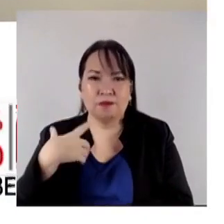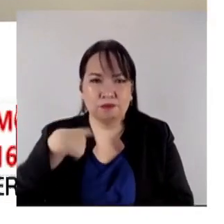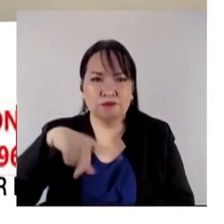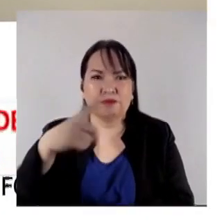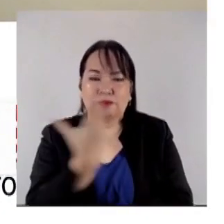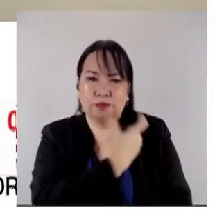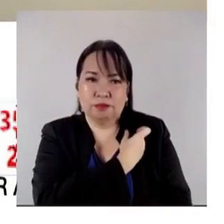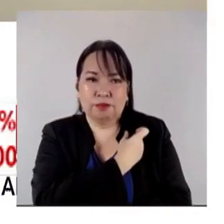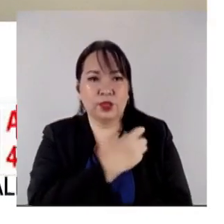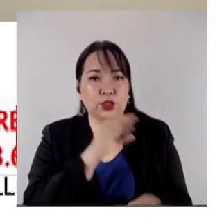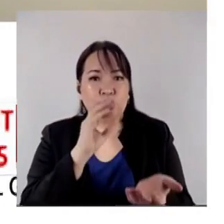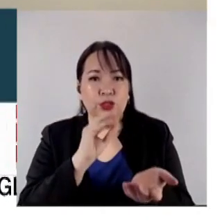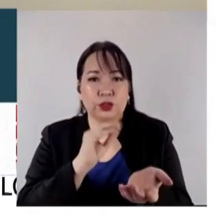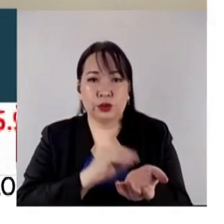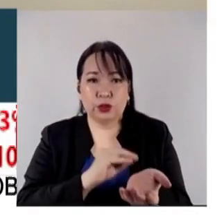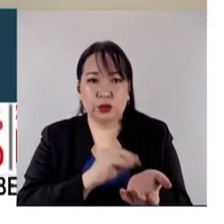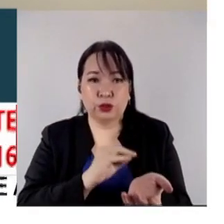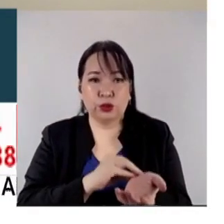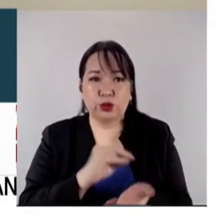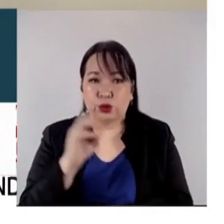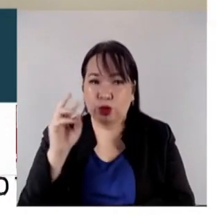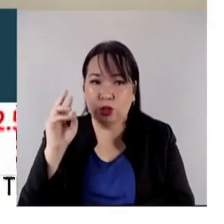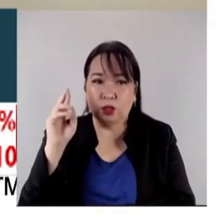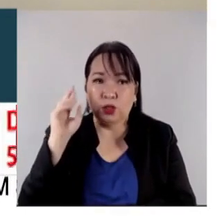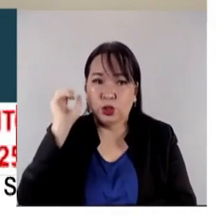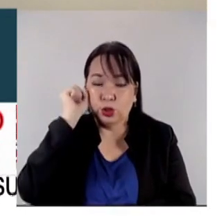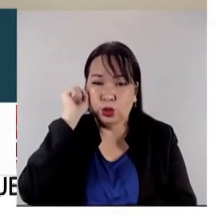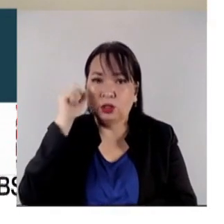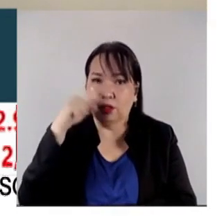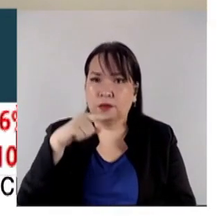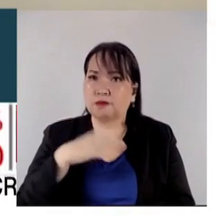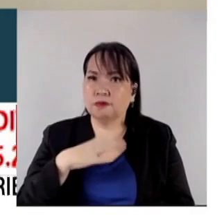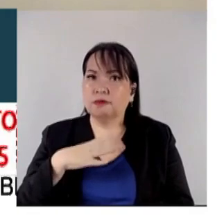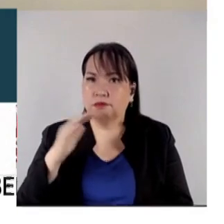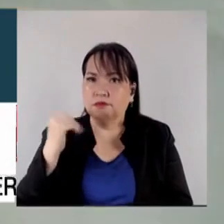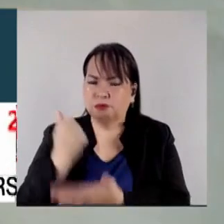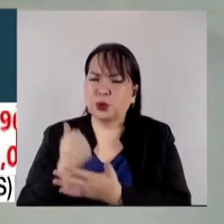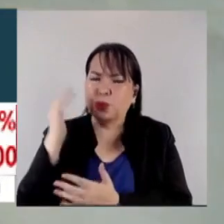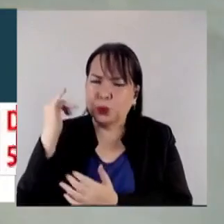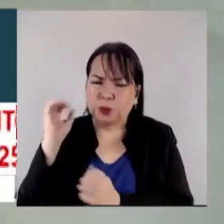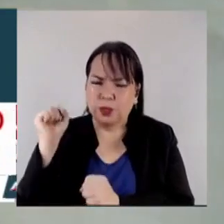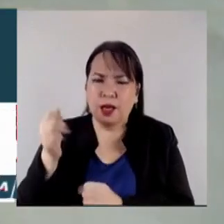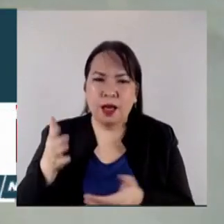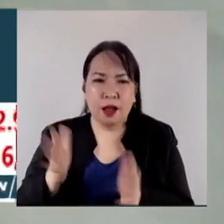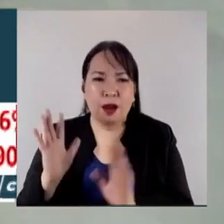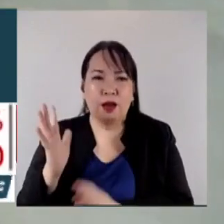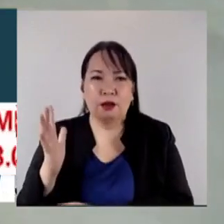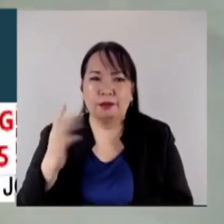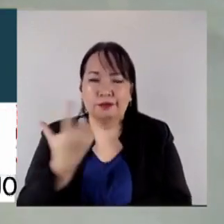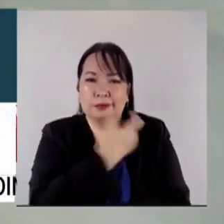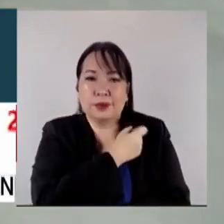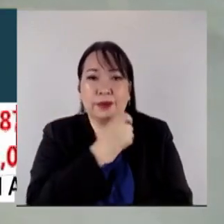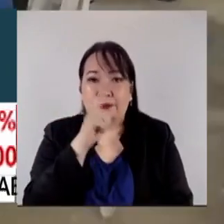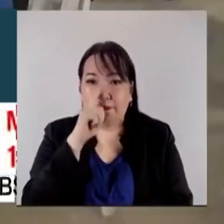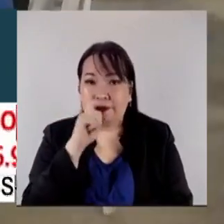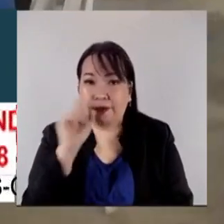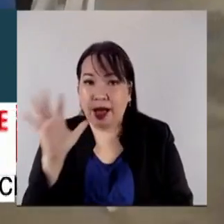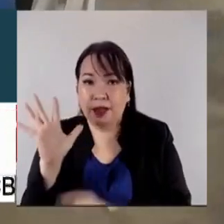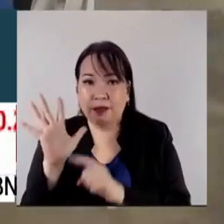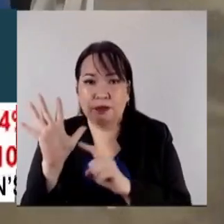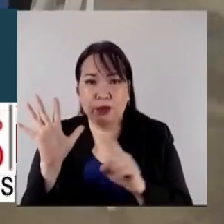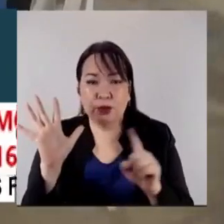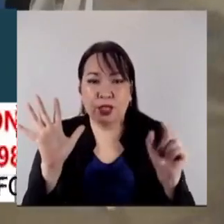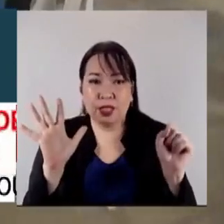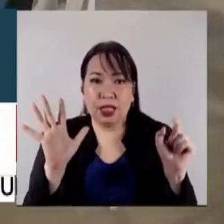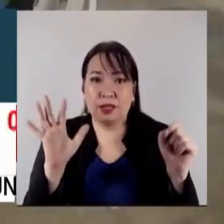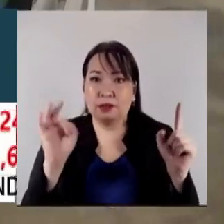Solante says regulators should approve the vaccination of 5 to 11-year-olds if the Philippines is going to expand face-to-face classes amid